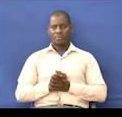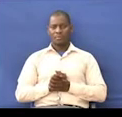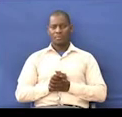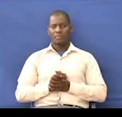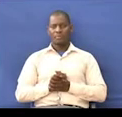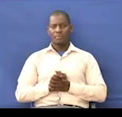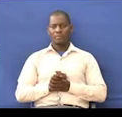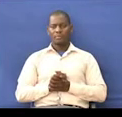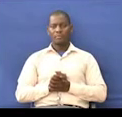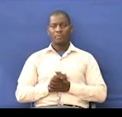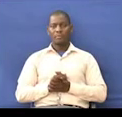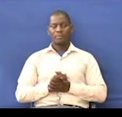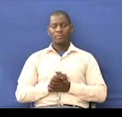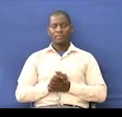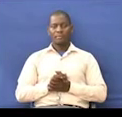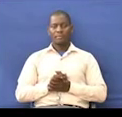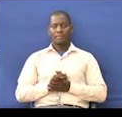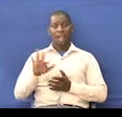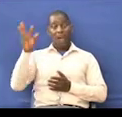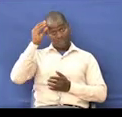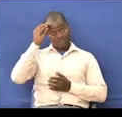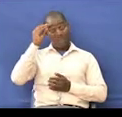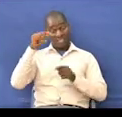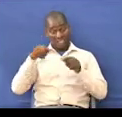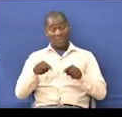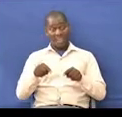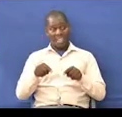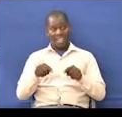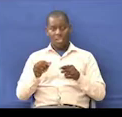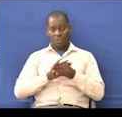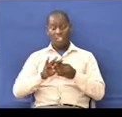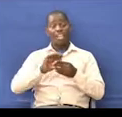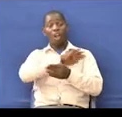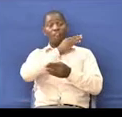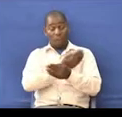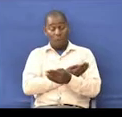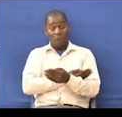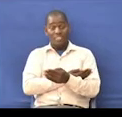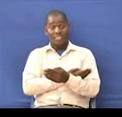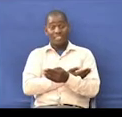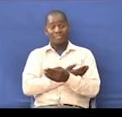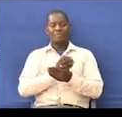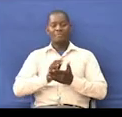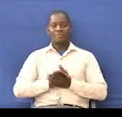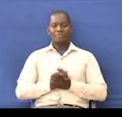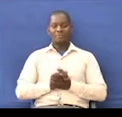Sorry, our subtopic is still there, that we are under moment of force. Moment of force.